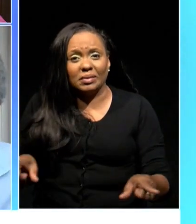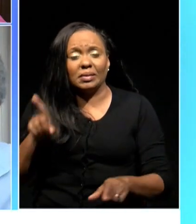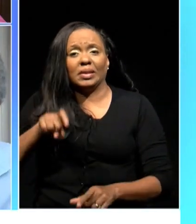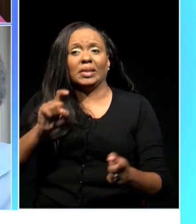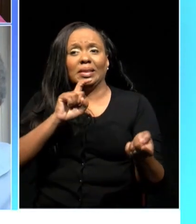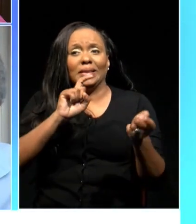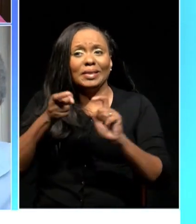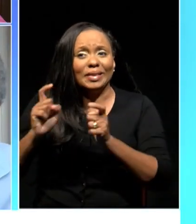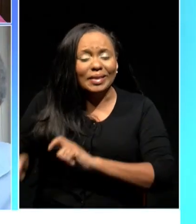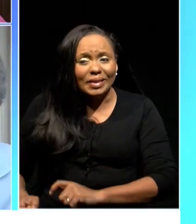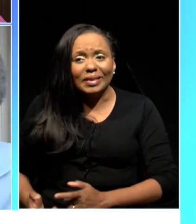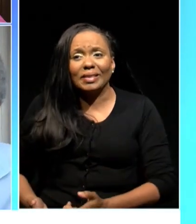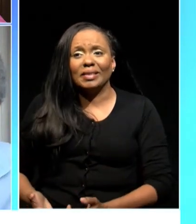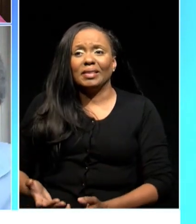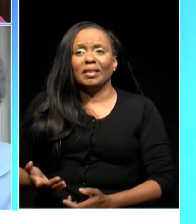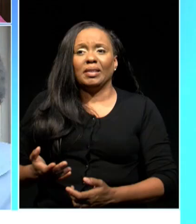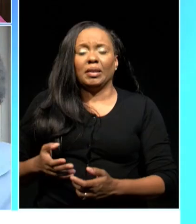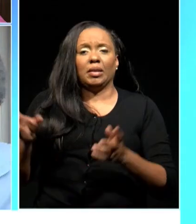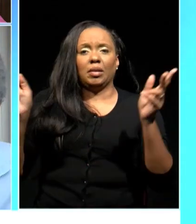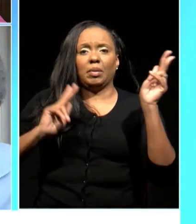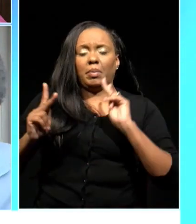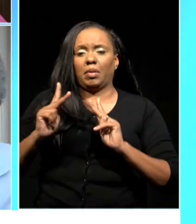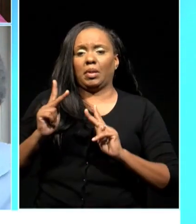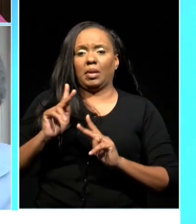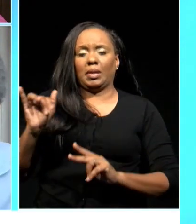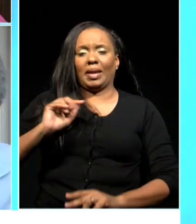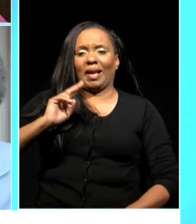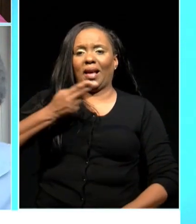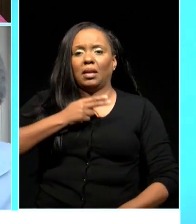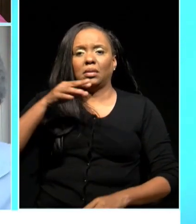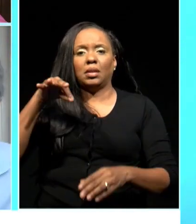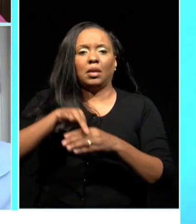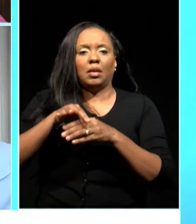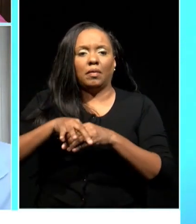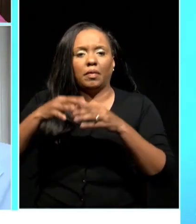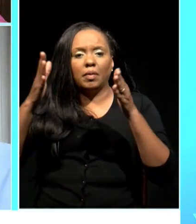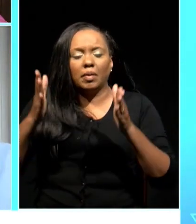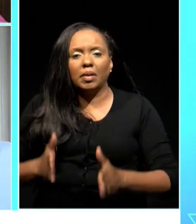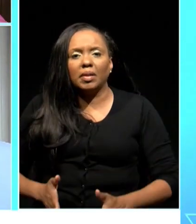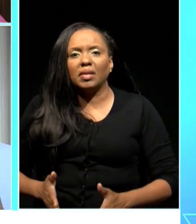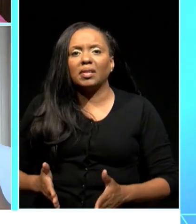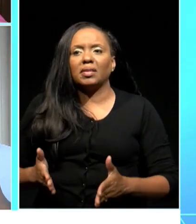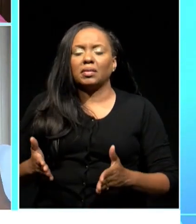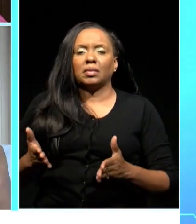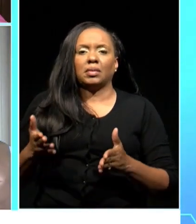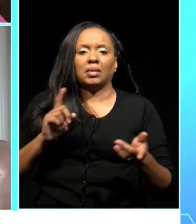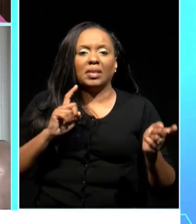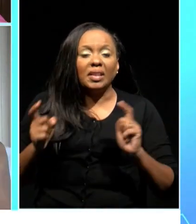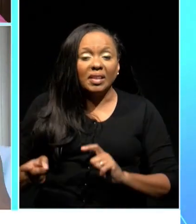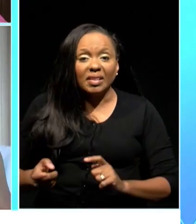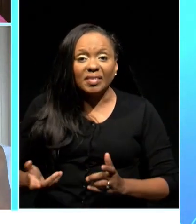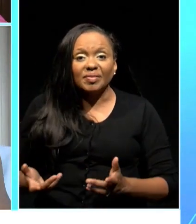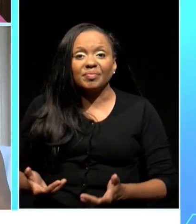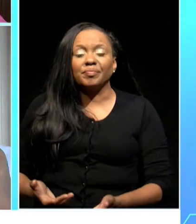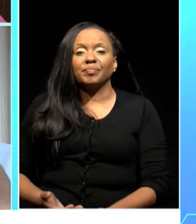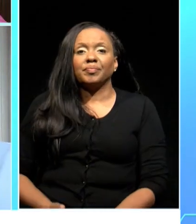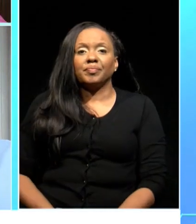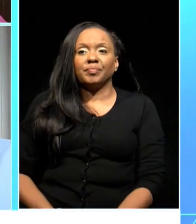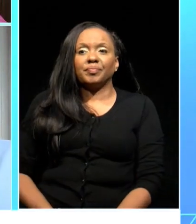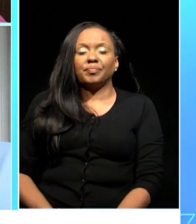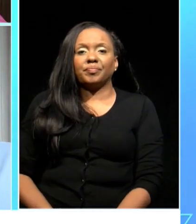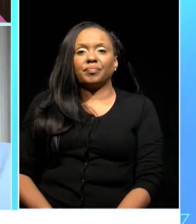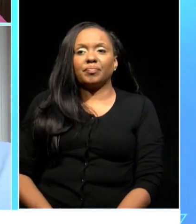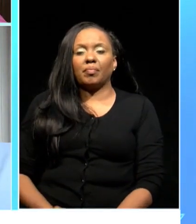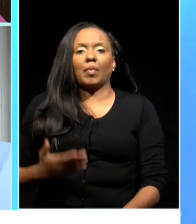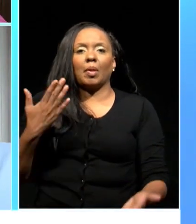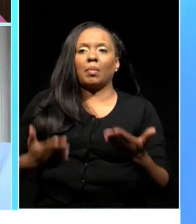changing because the electorate and the age range of the electorate is changing, and therefore the things that would have been